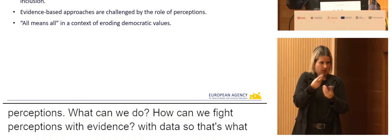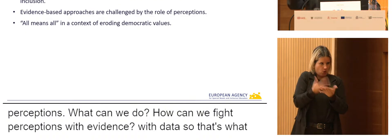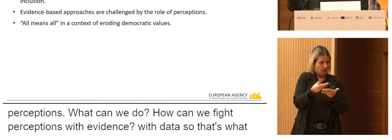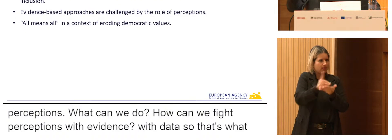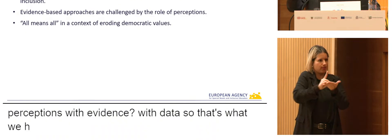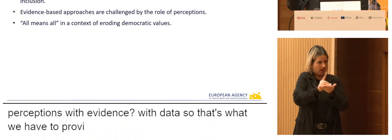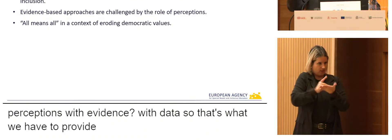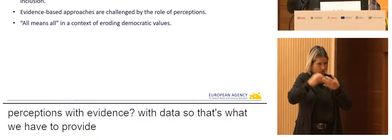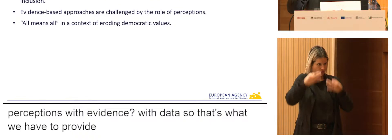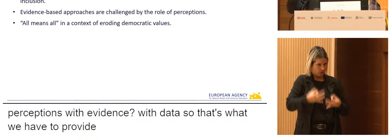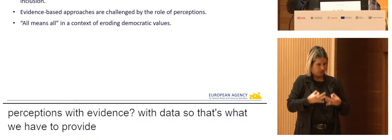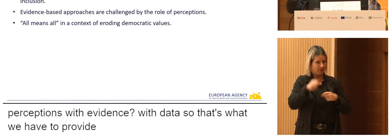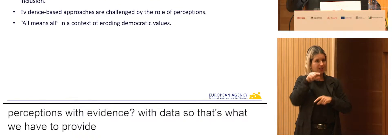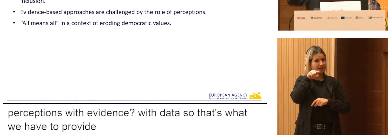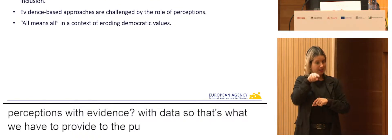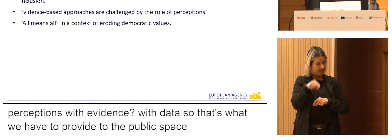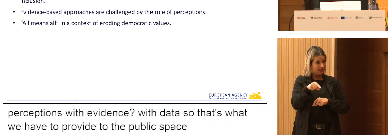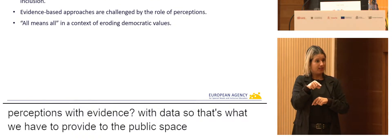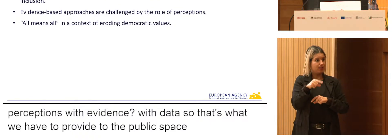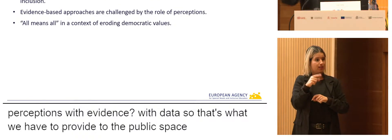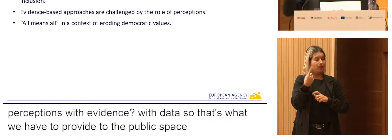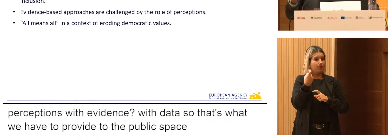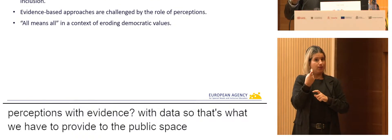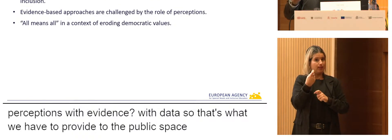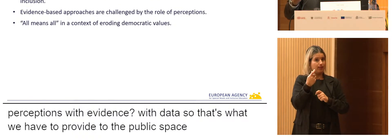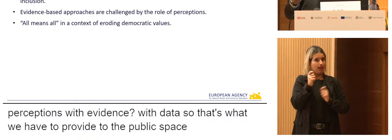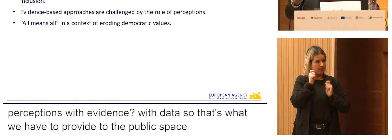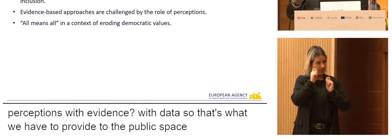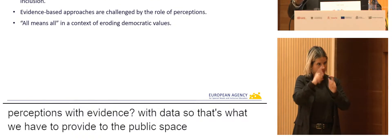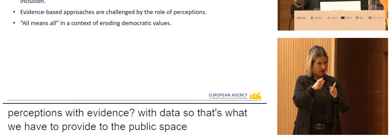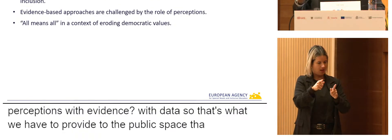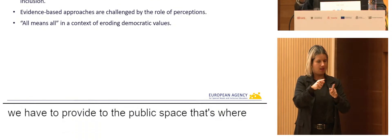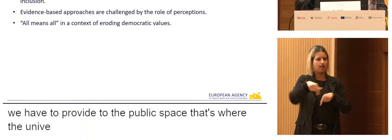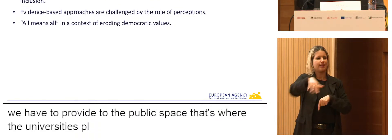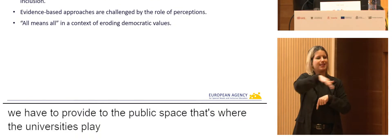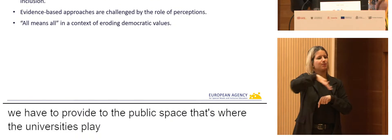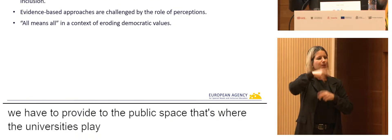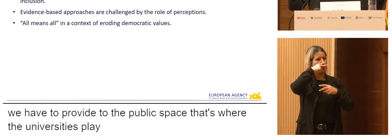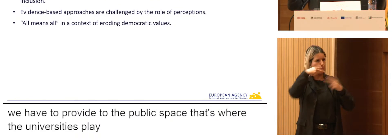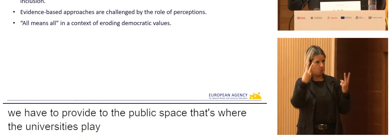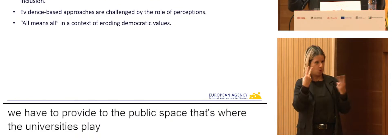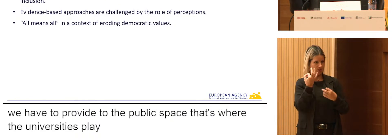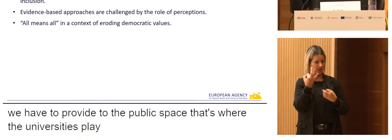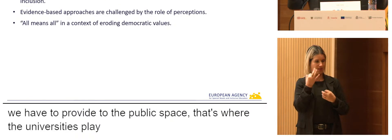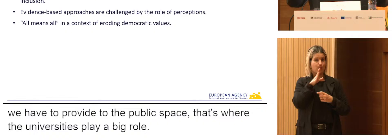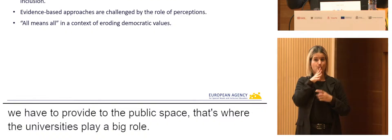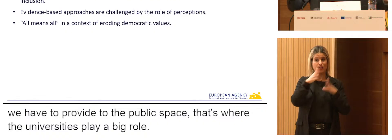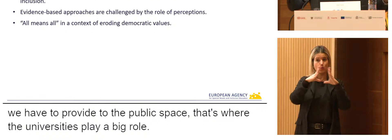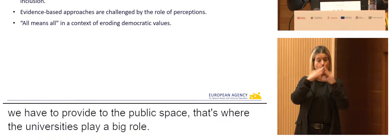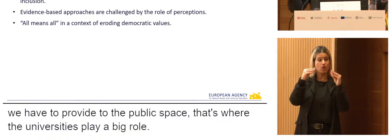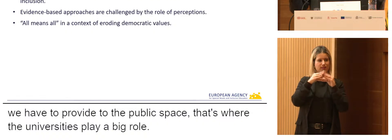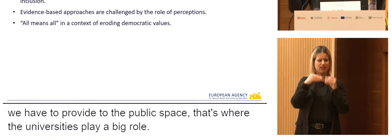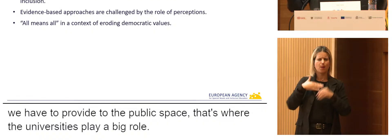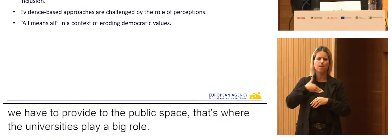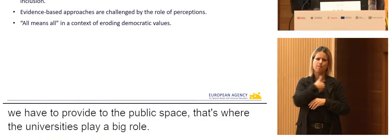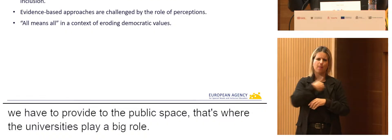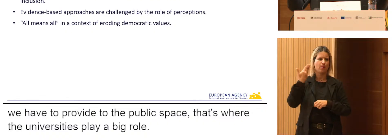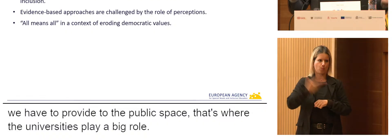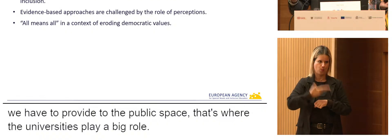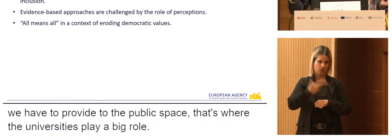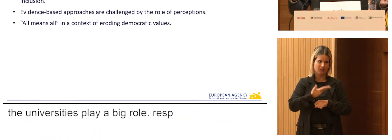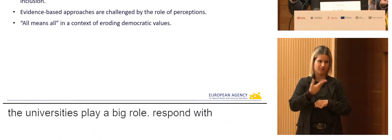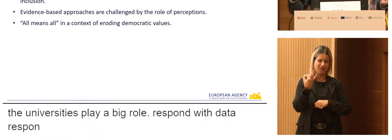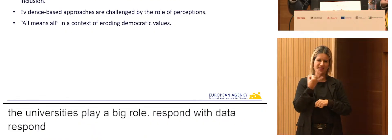provide to the public space. That's where the universities play a big role. Respond with data, respond